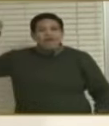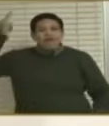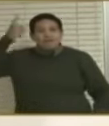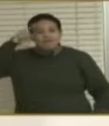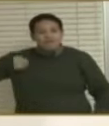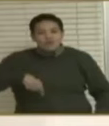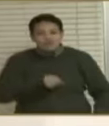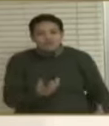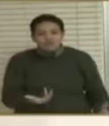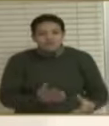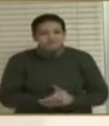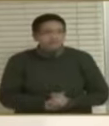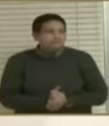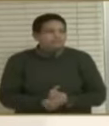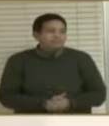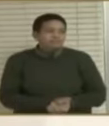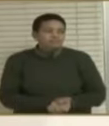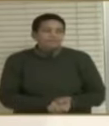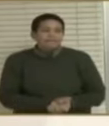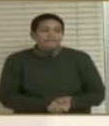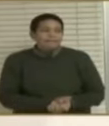us.